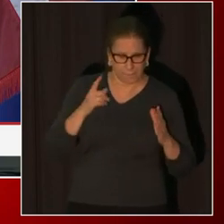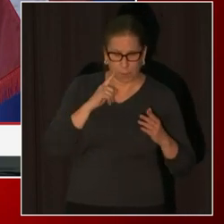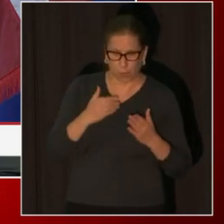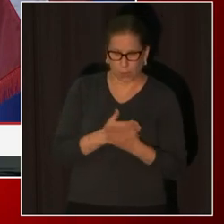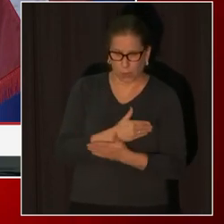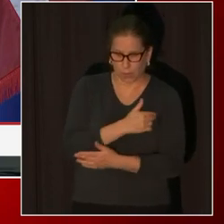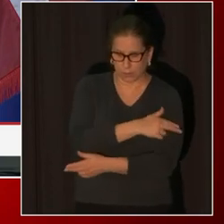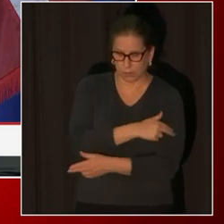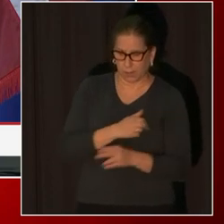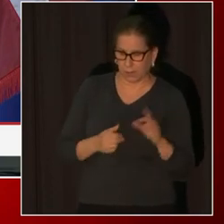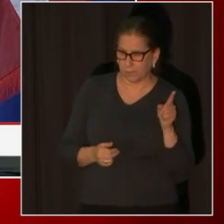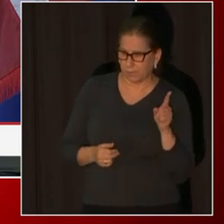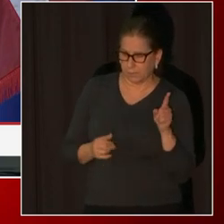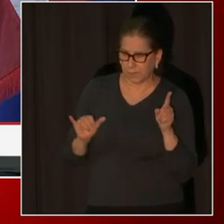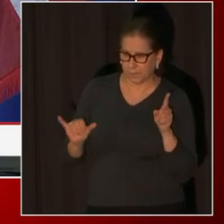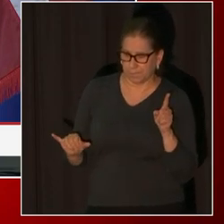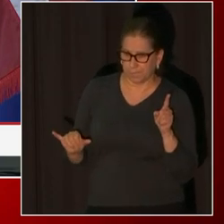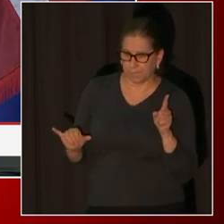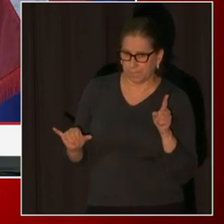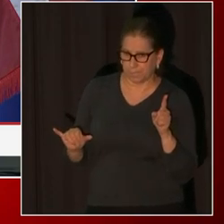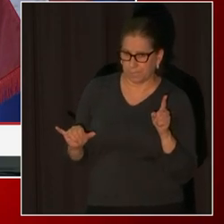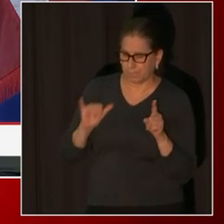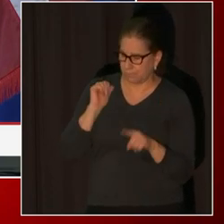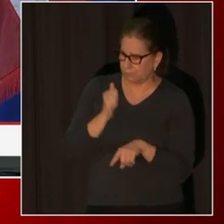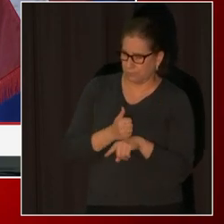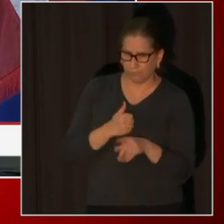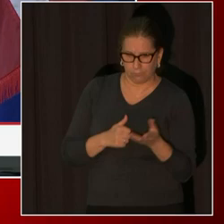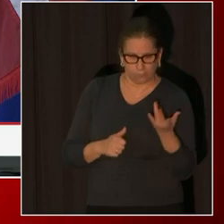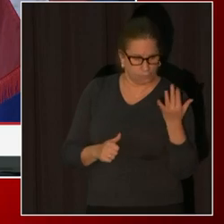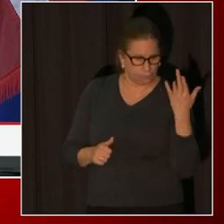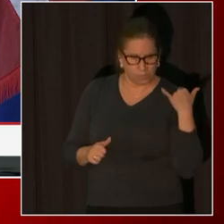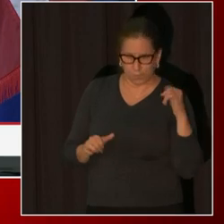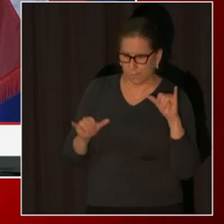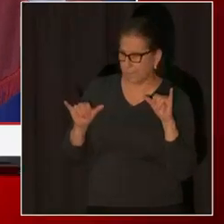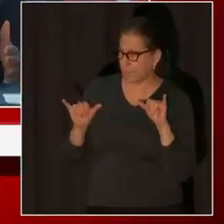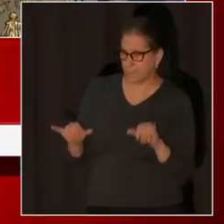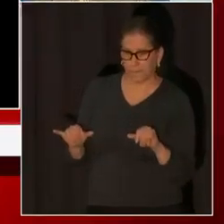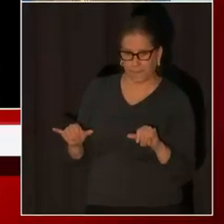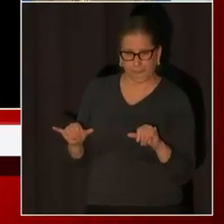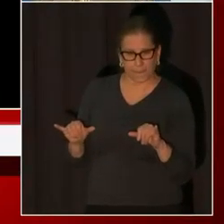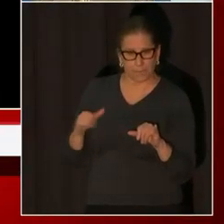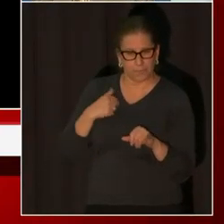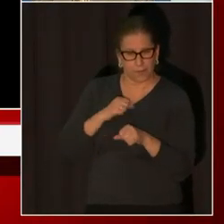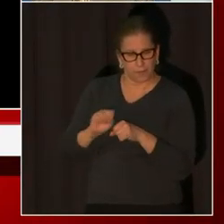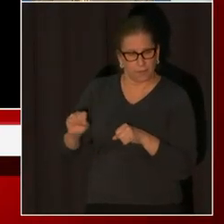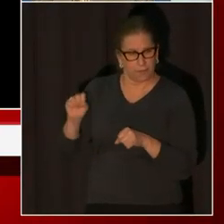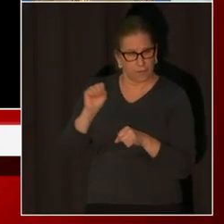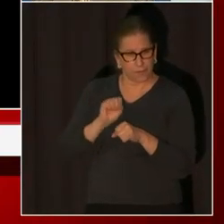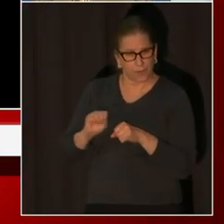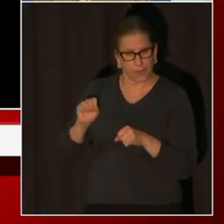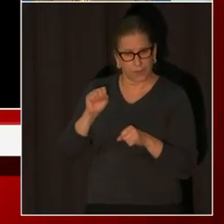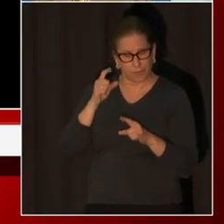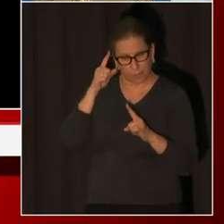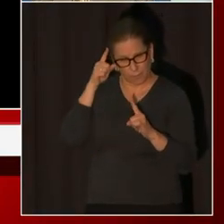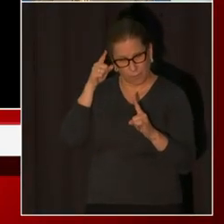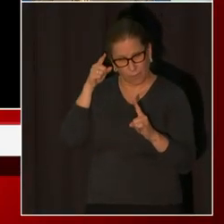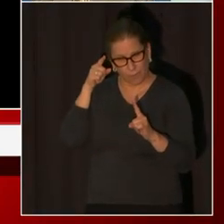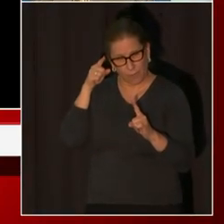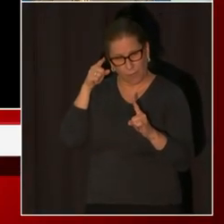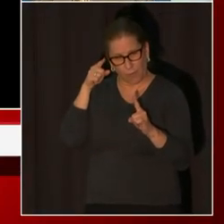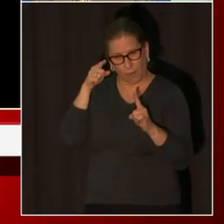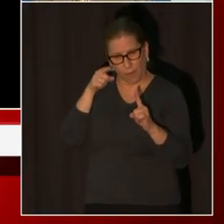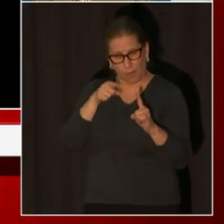funds have been in place. We have been working on, we set a goal to get the district out of